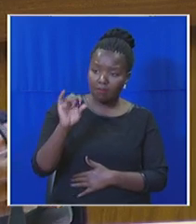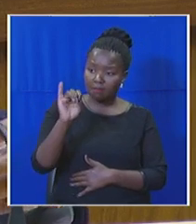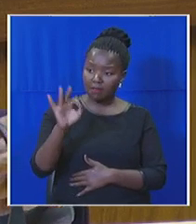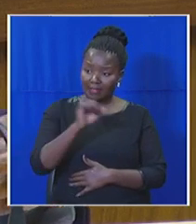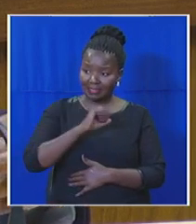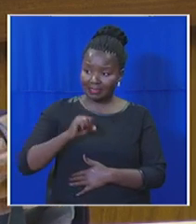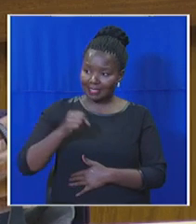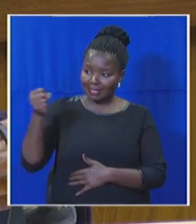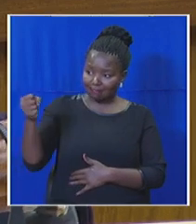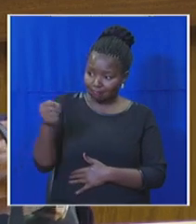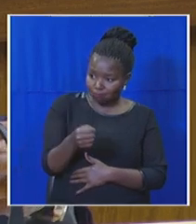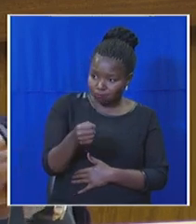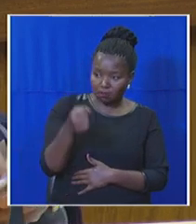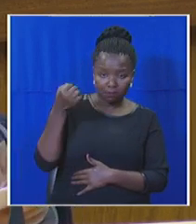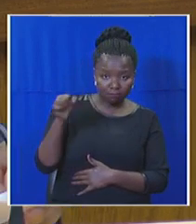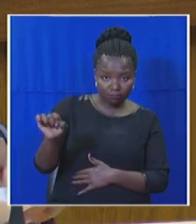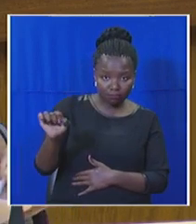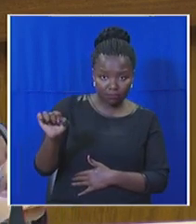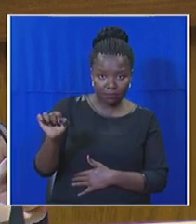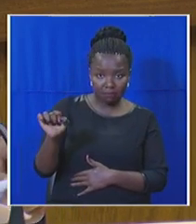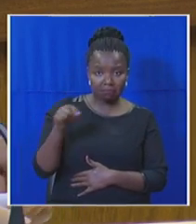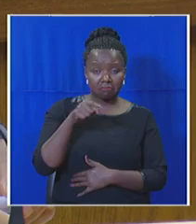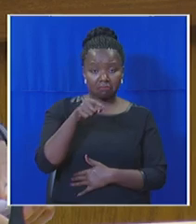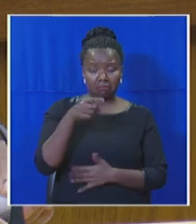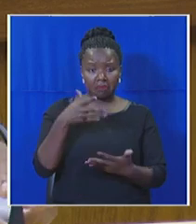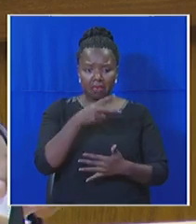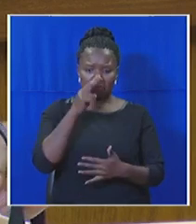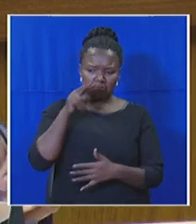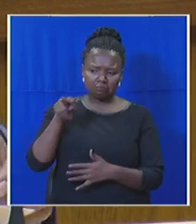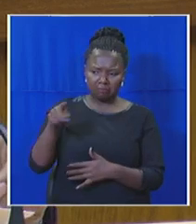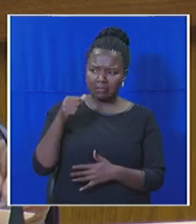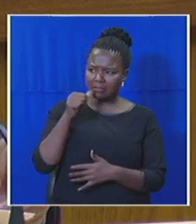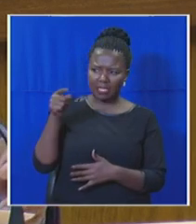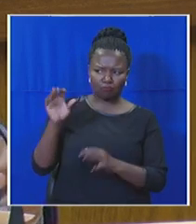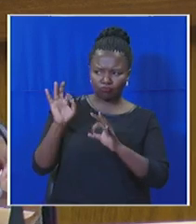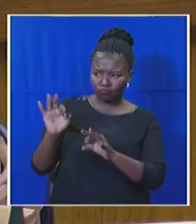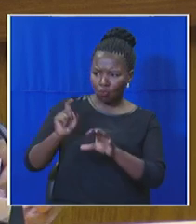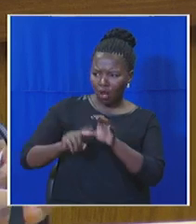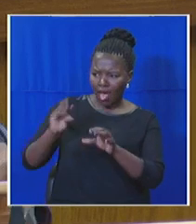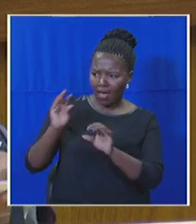of persons who they believe do not qualify